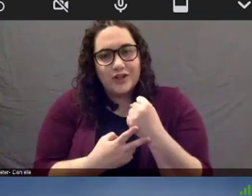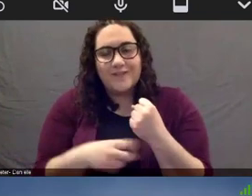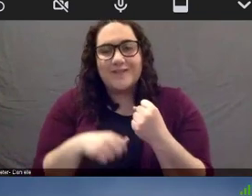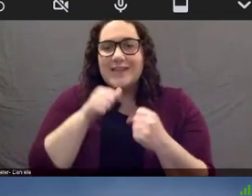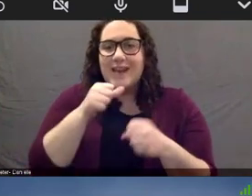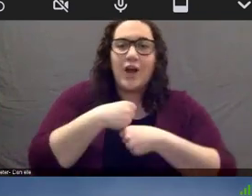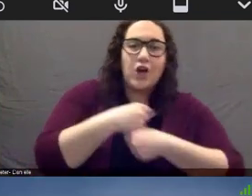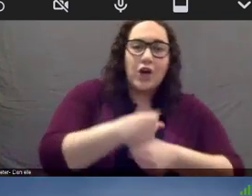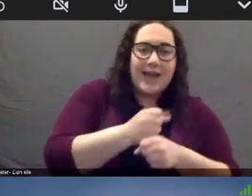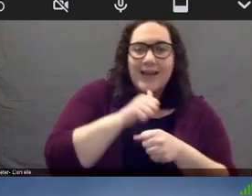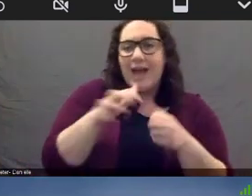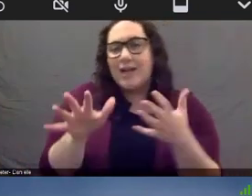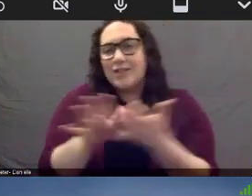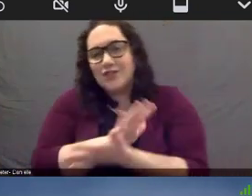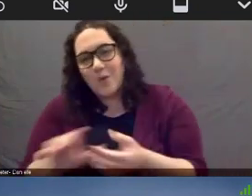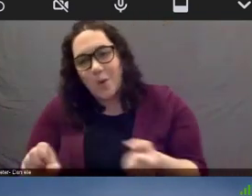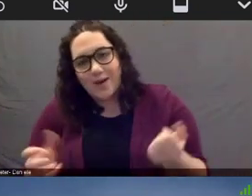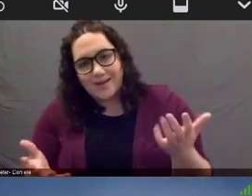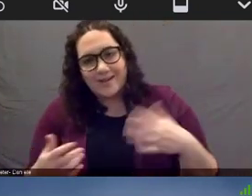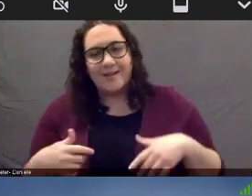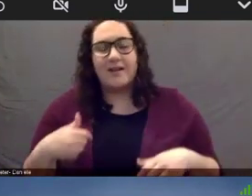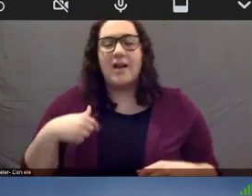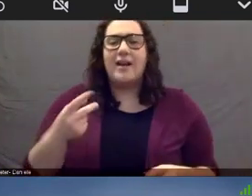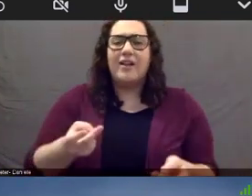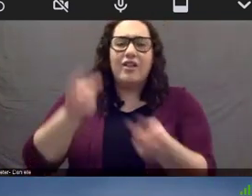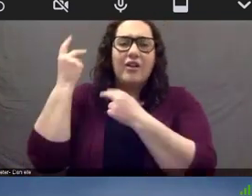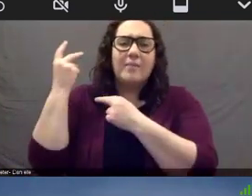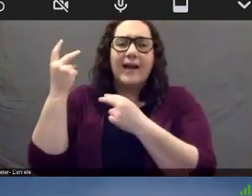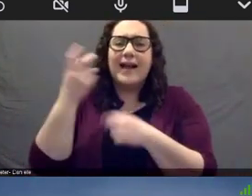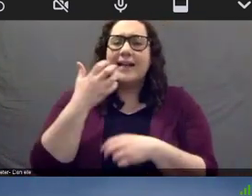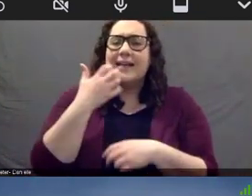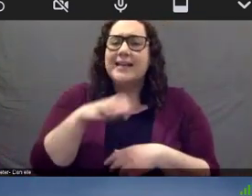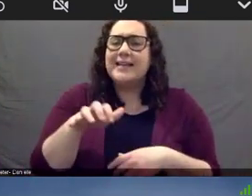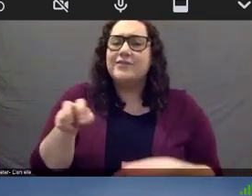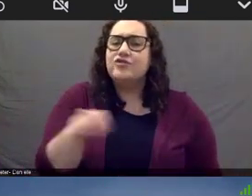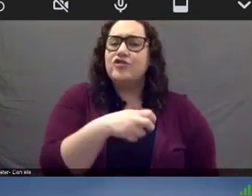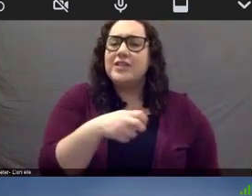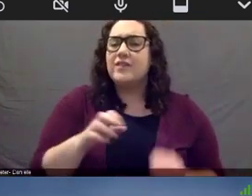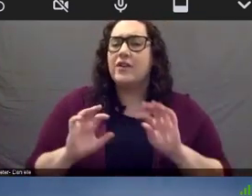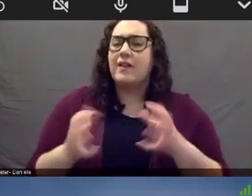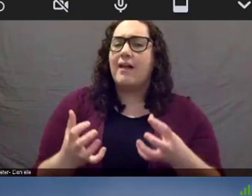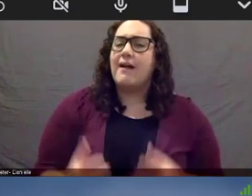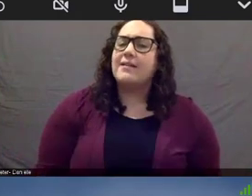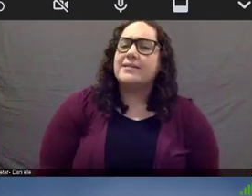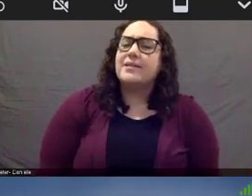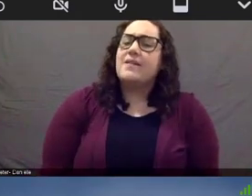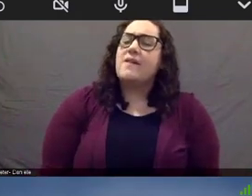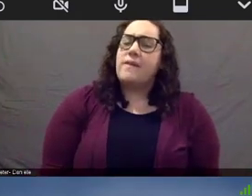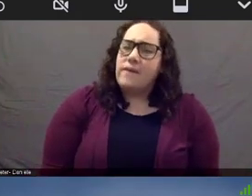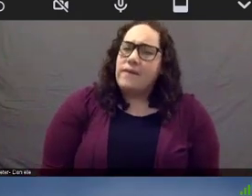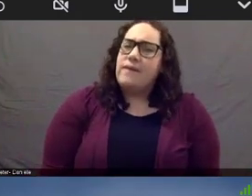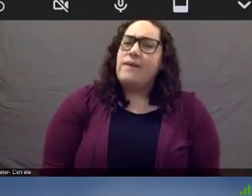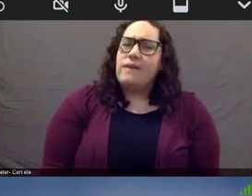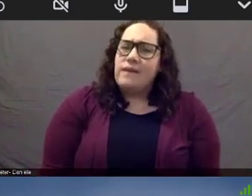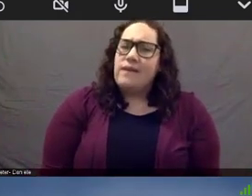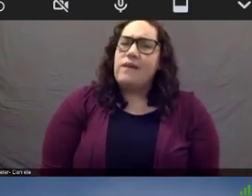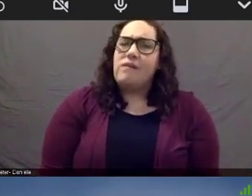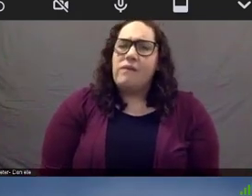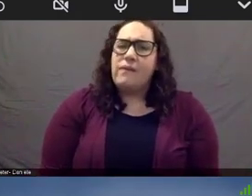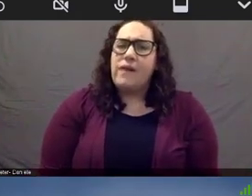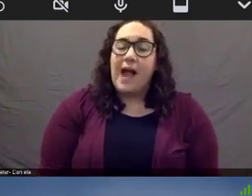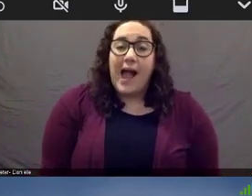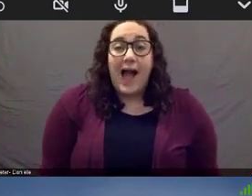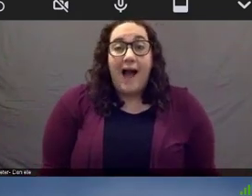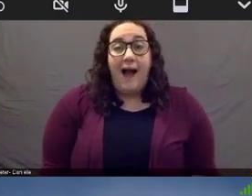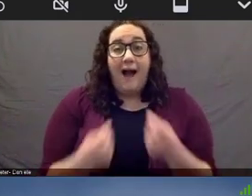like it was the first class where maybe I was the one that was really making the assumptions. So we